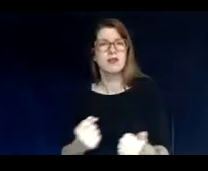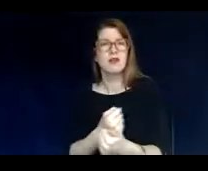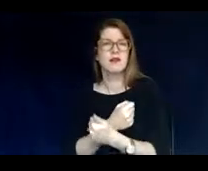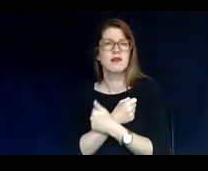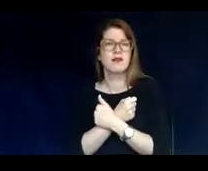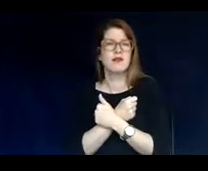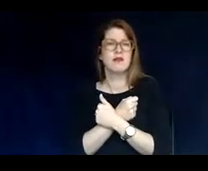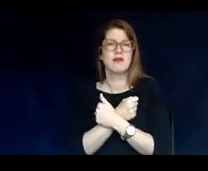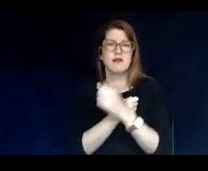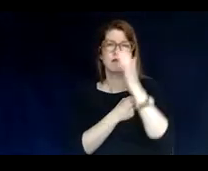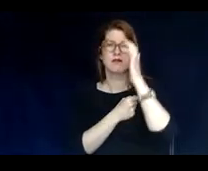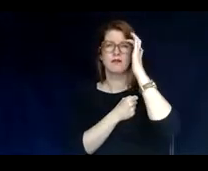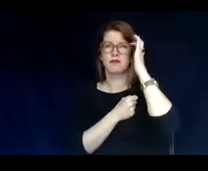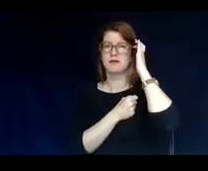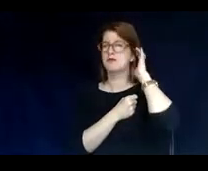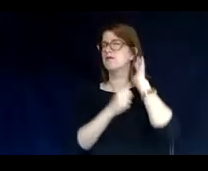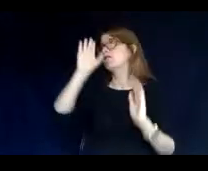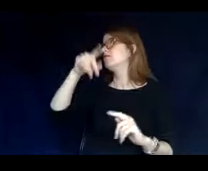Like you would again